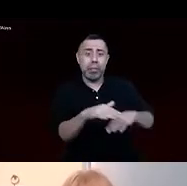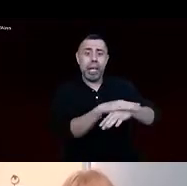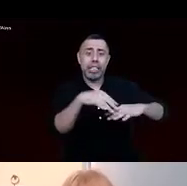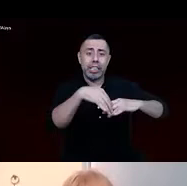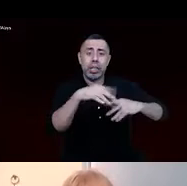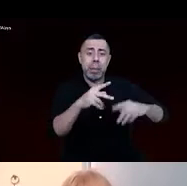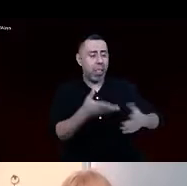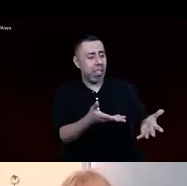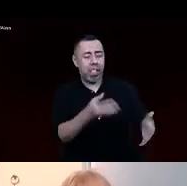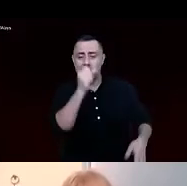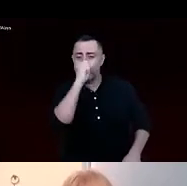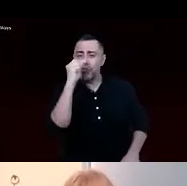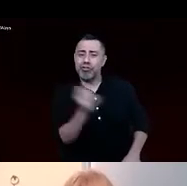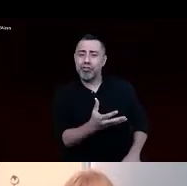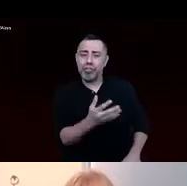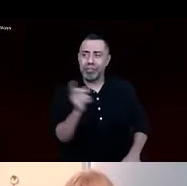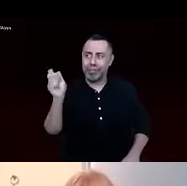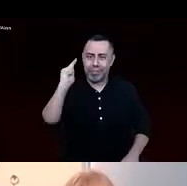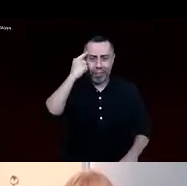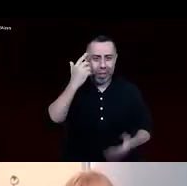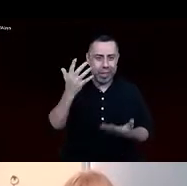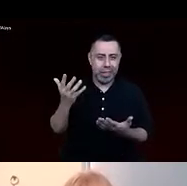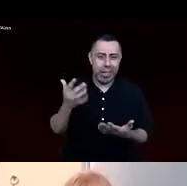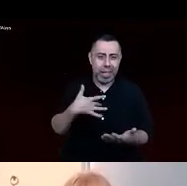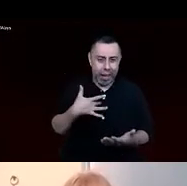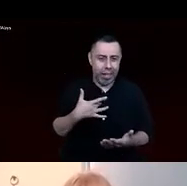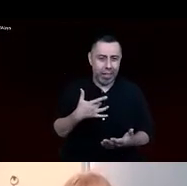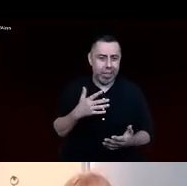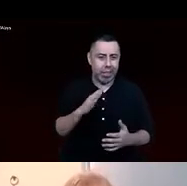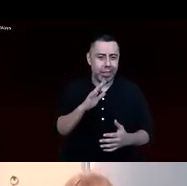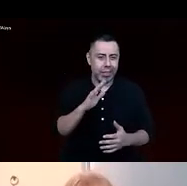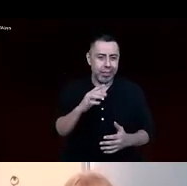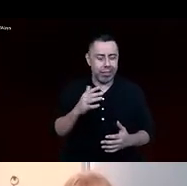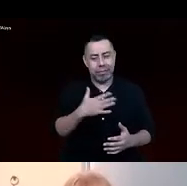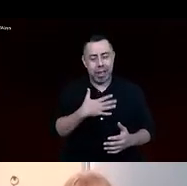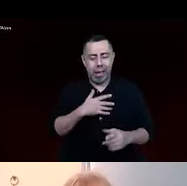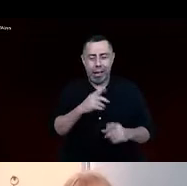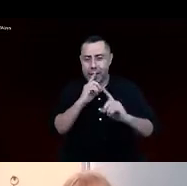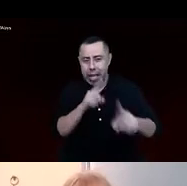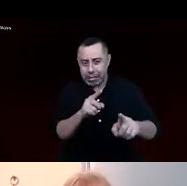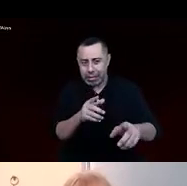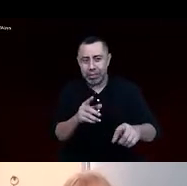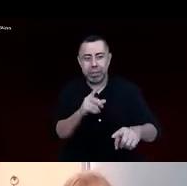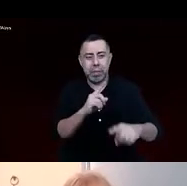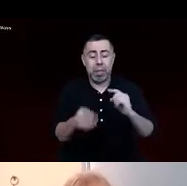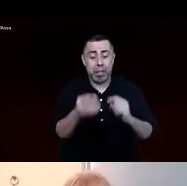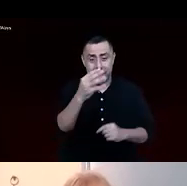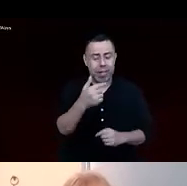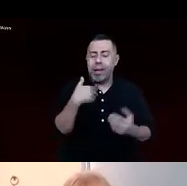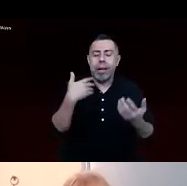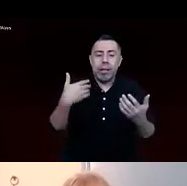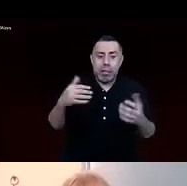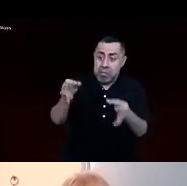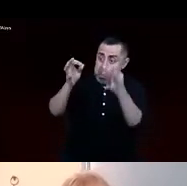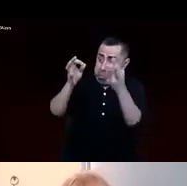I think I've answered the question in my own way. I don't have the answer, but I